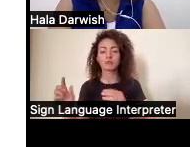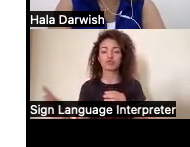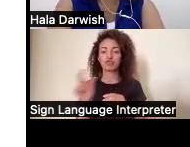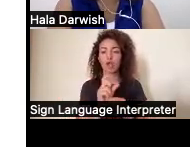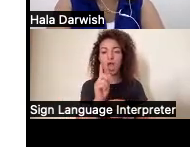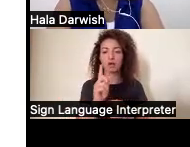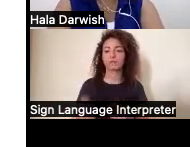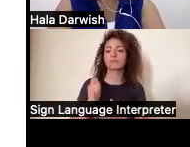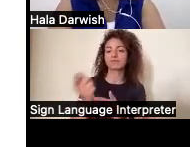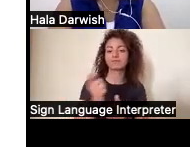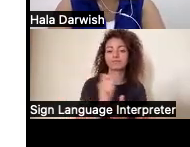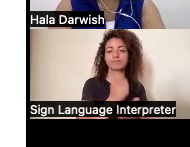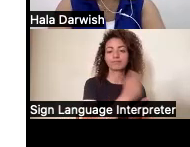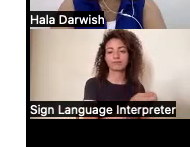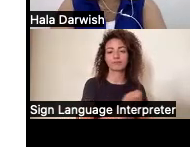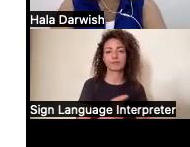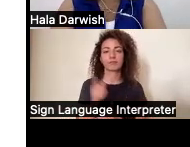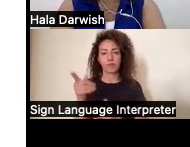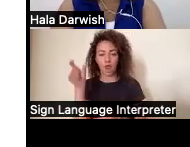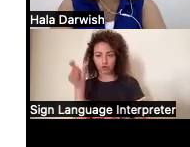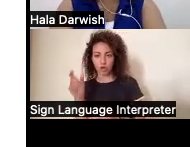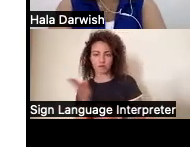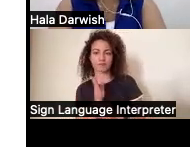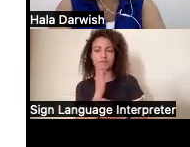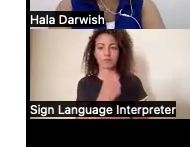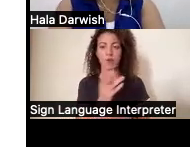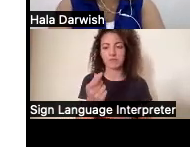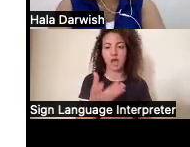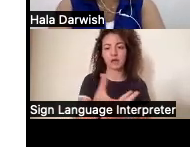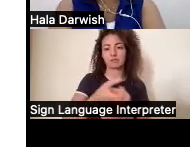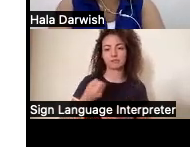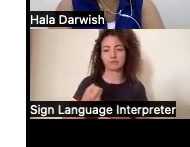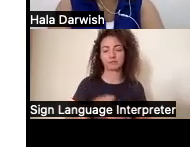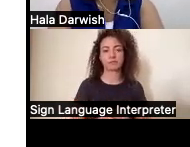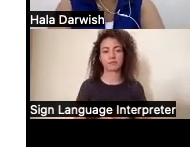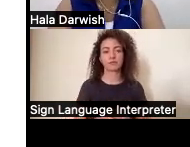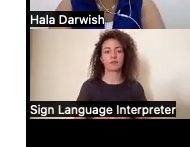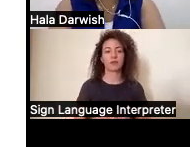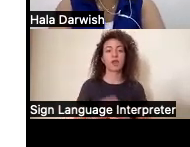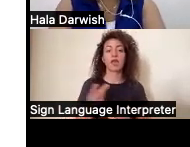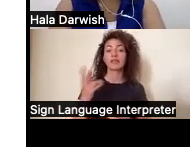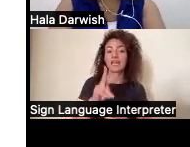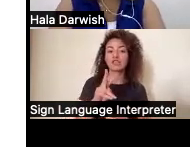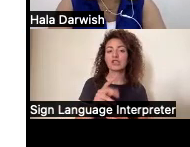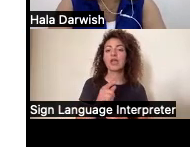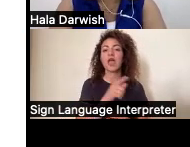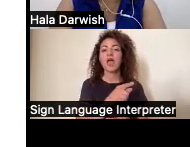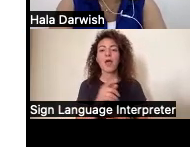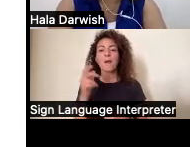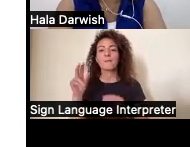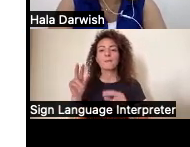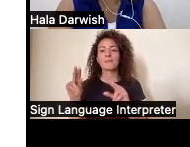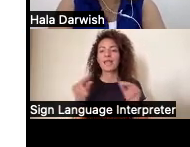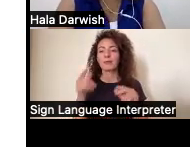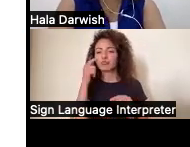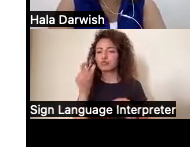it is paid over the counter. The second component is the referral and case management. So it